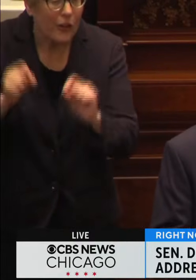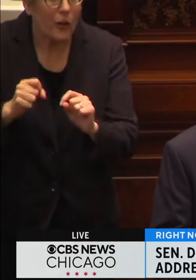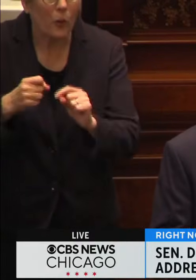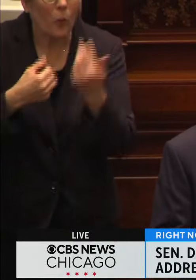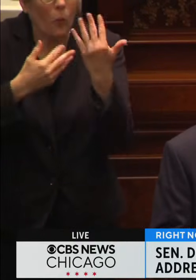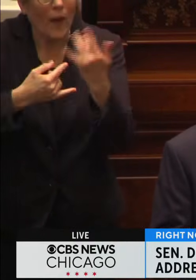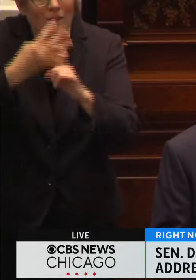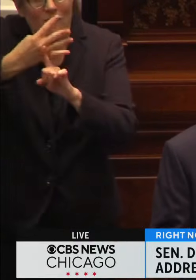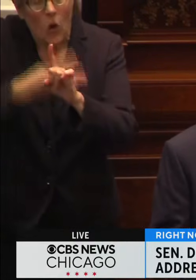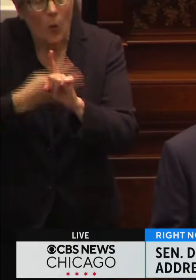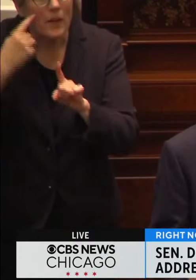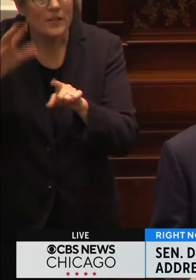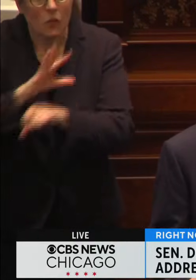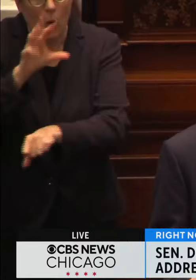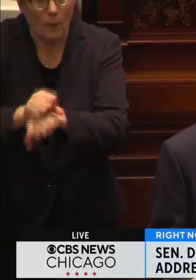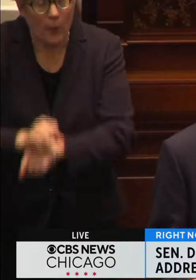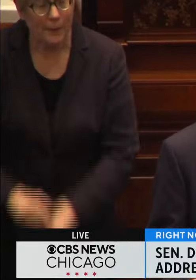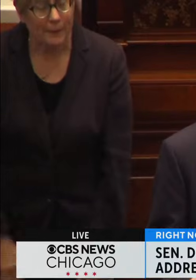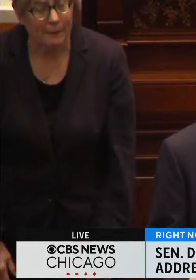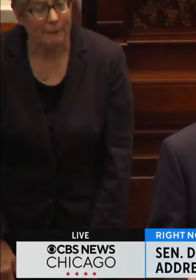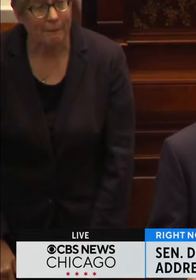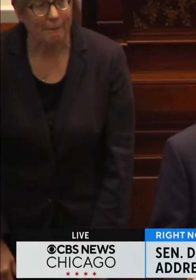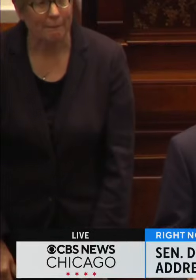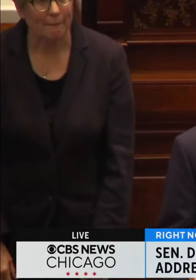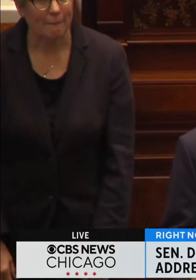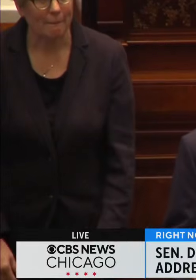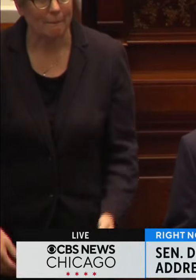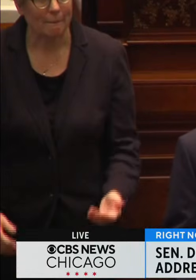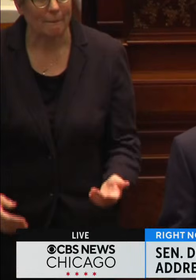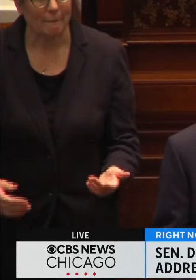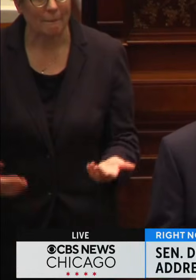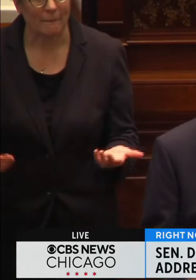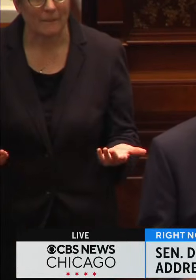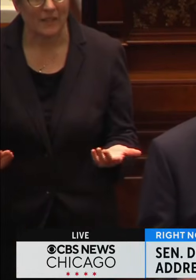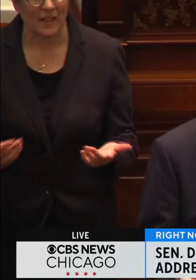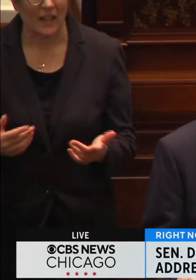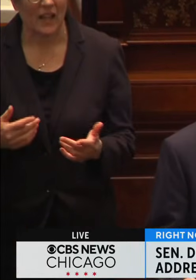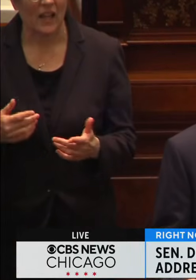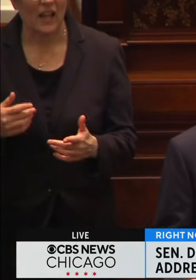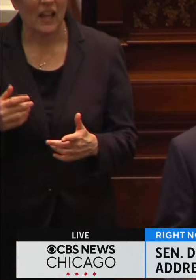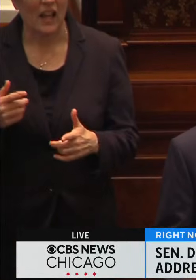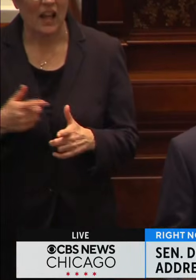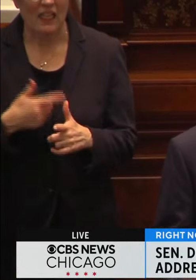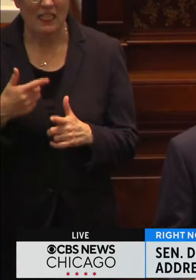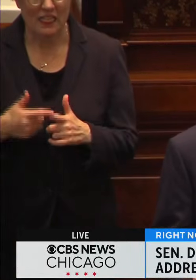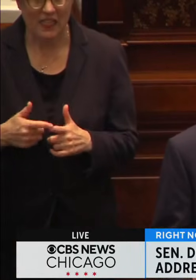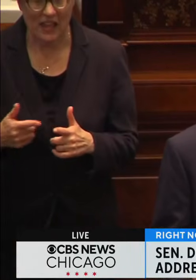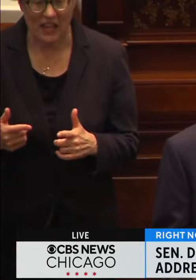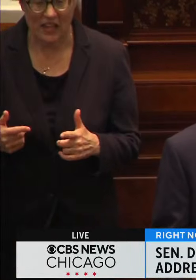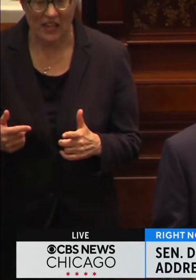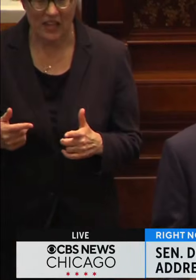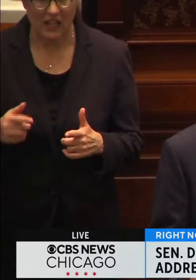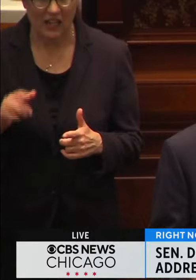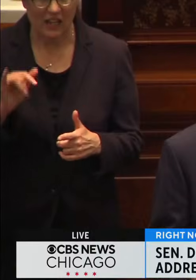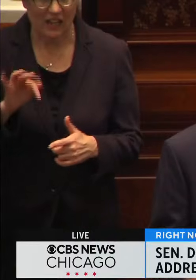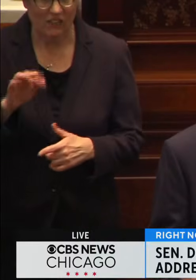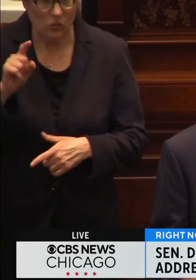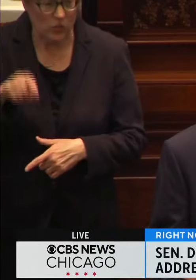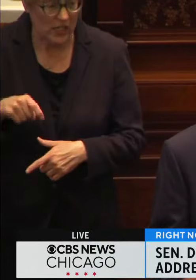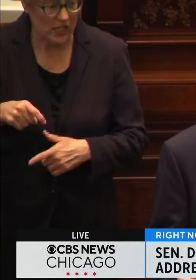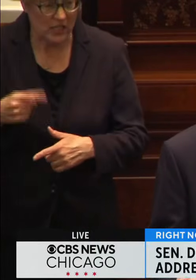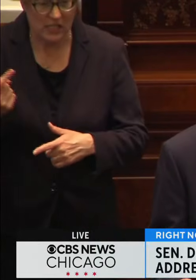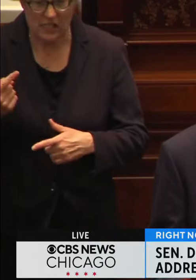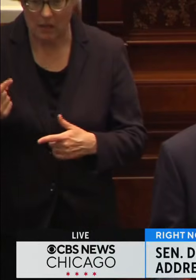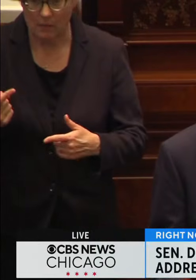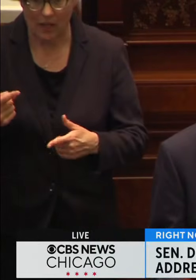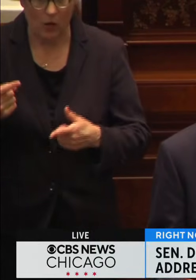months before he'll see a dentist. And then if they agree to do some work on that child, they have to wait a year or more to